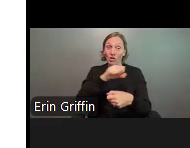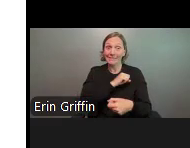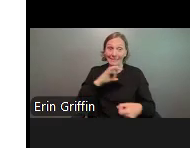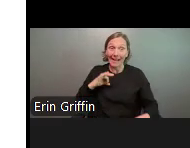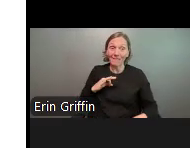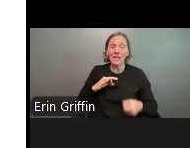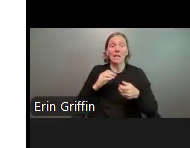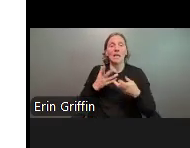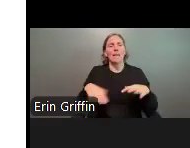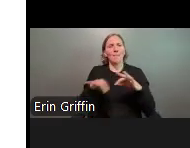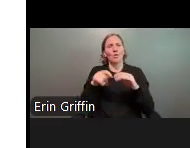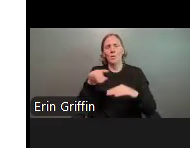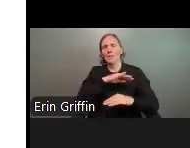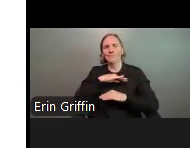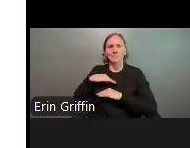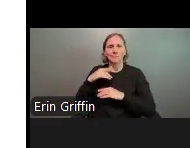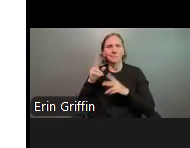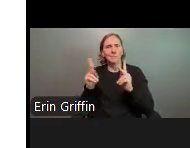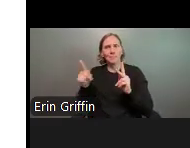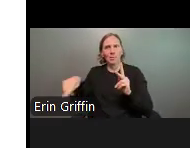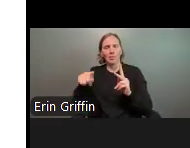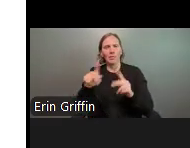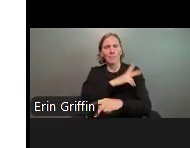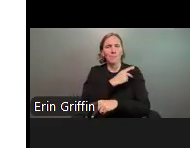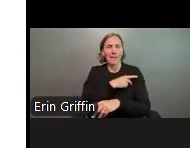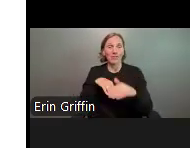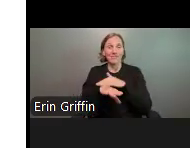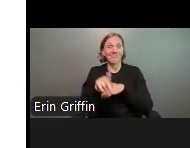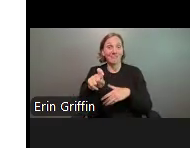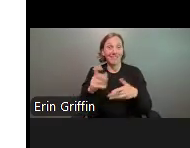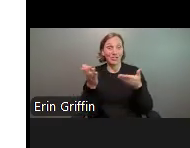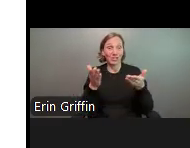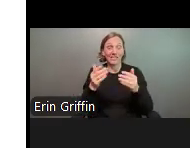that you can meet the needs of individuals today. Next slide.